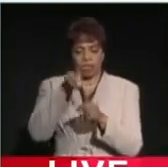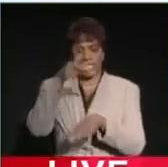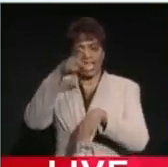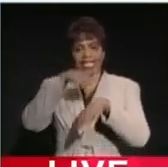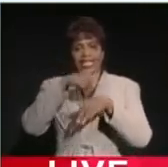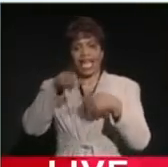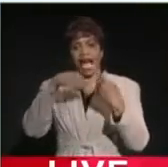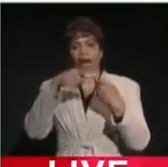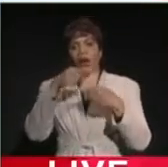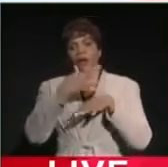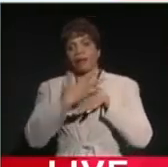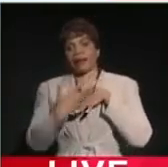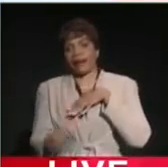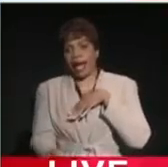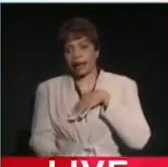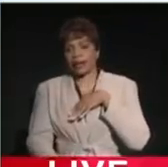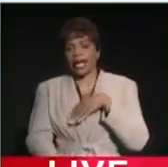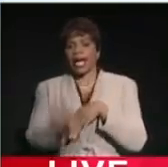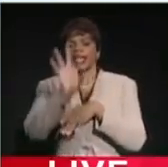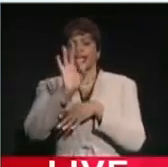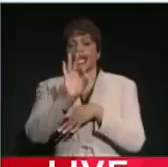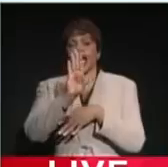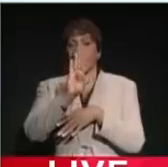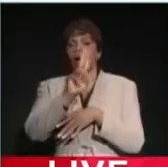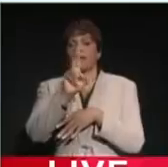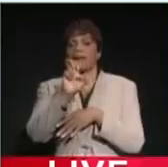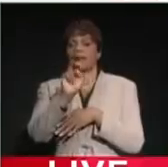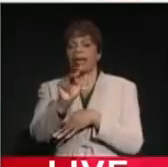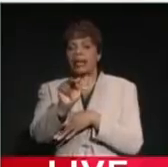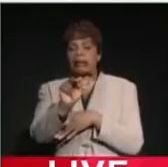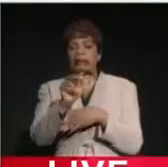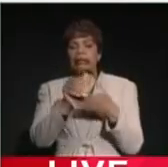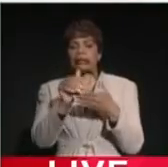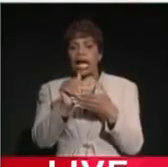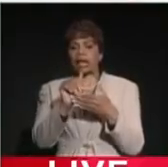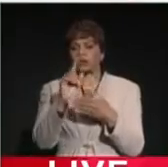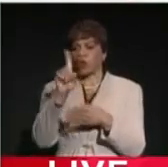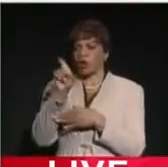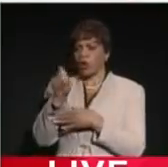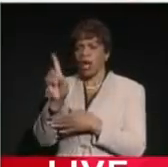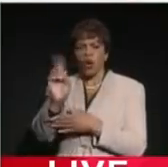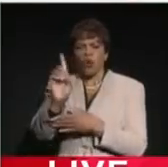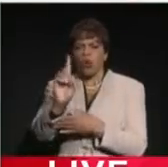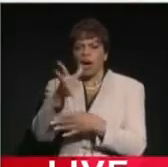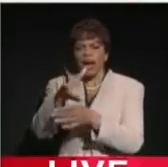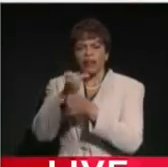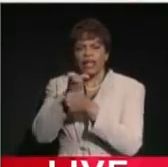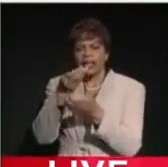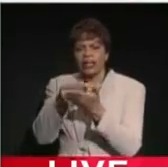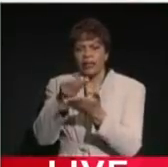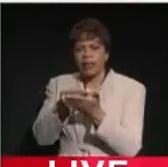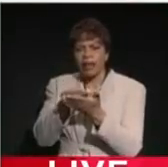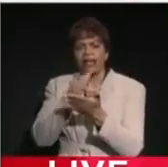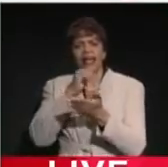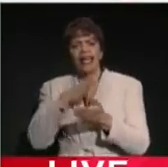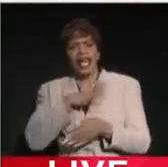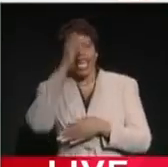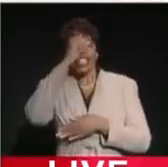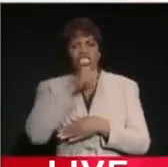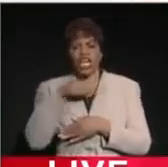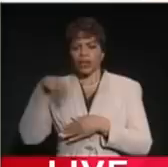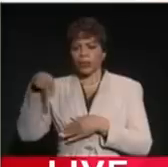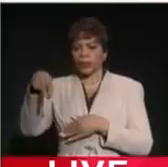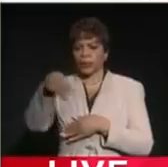out. And as to $9 billion, I have one question for you, Phil. Where are you getting the money? Ladies and gentlemen, look around the room.